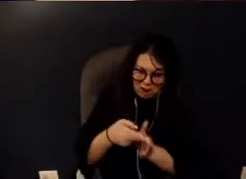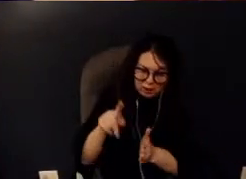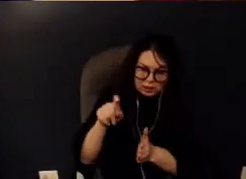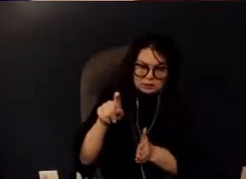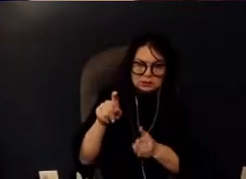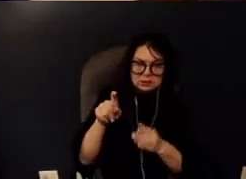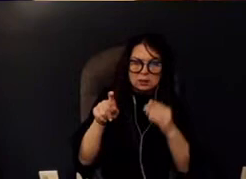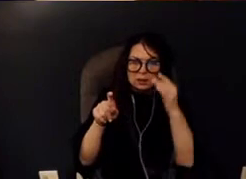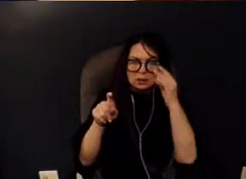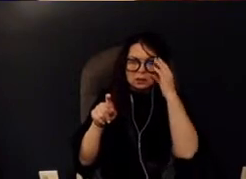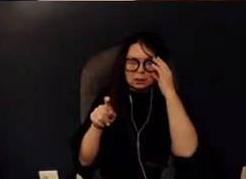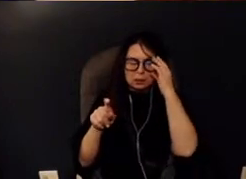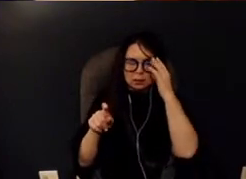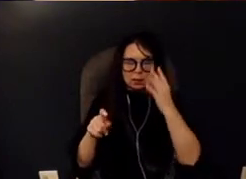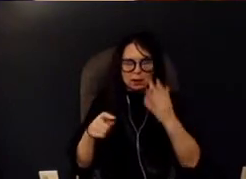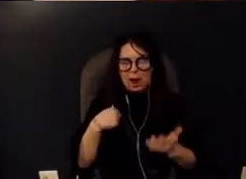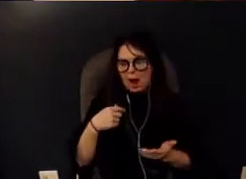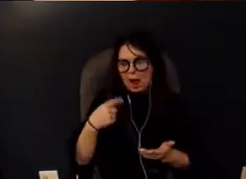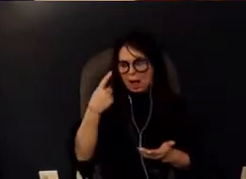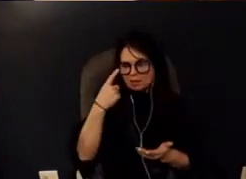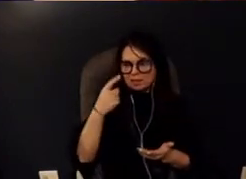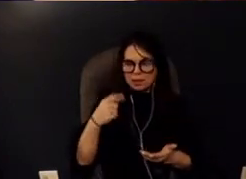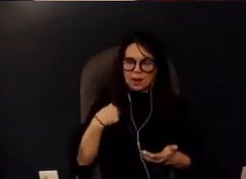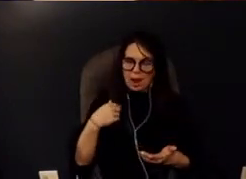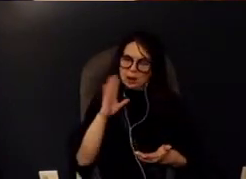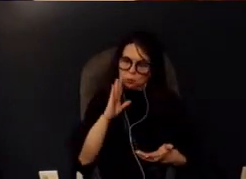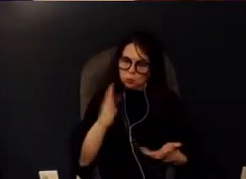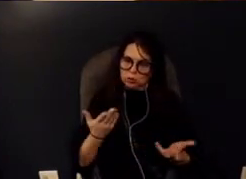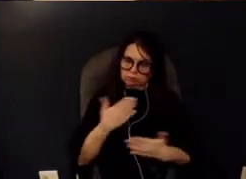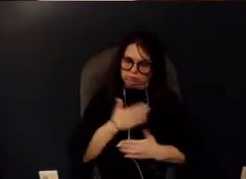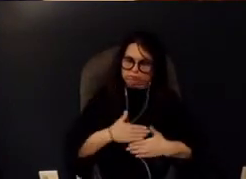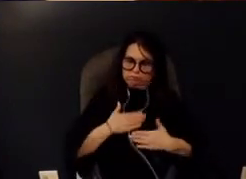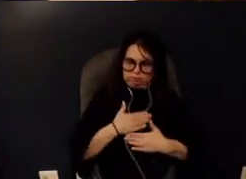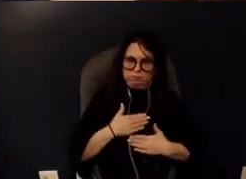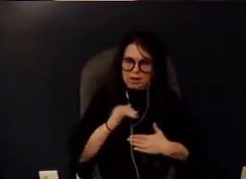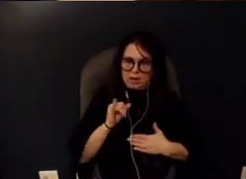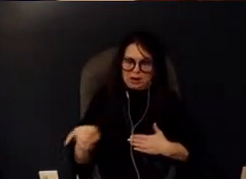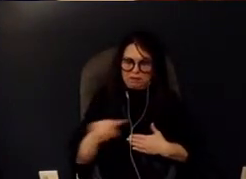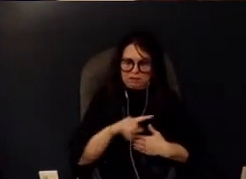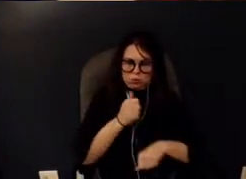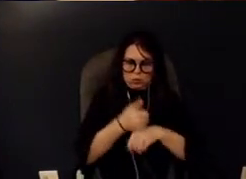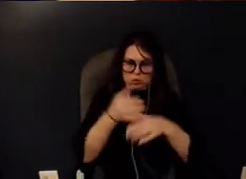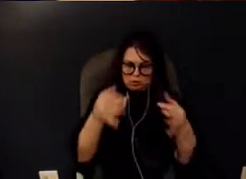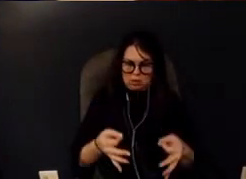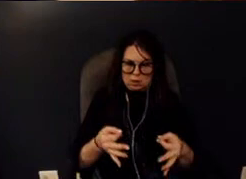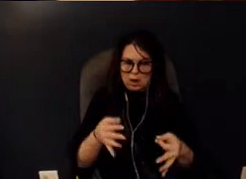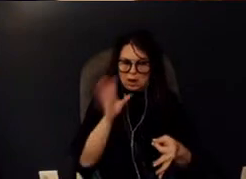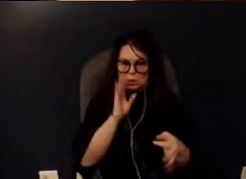and I think I would appreciate if we were going to make a decision that reflected the truth a little bit closer.